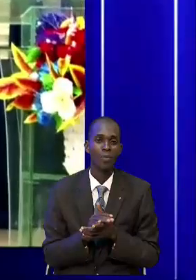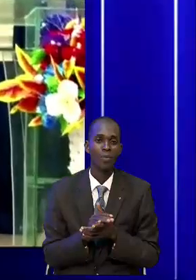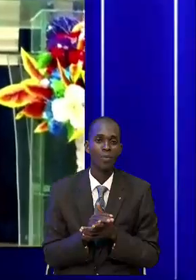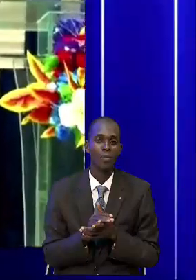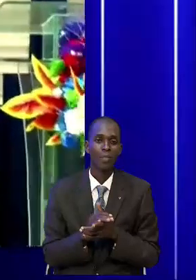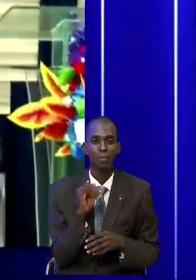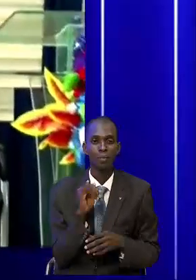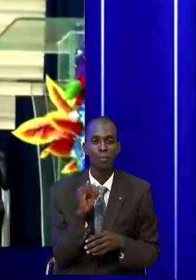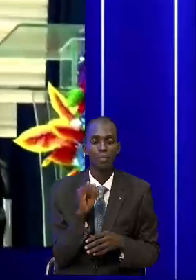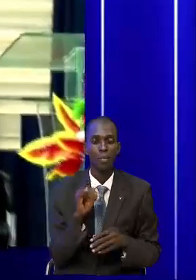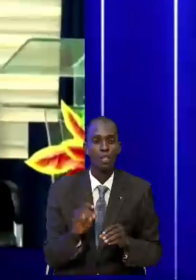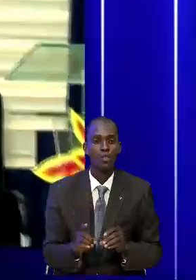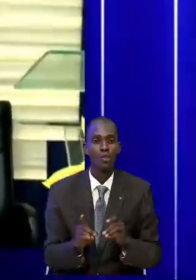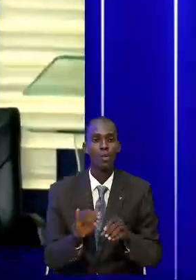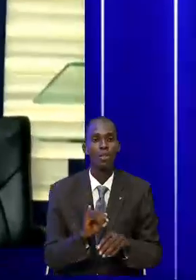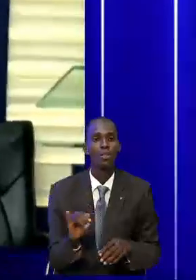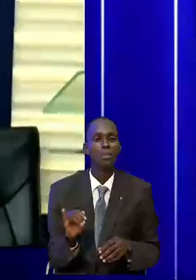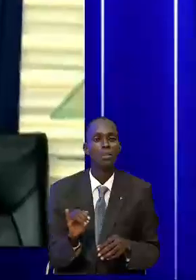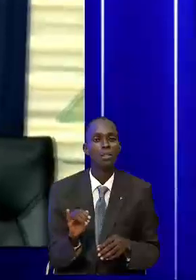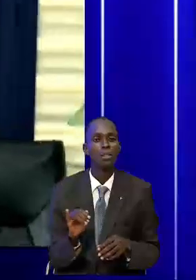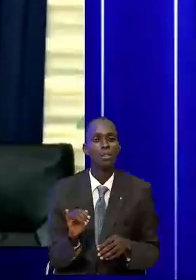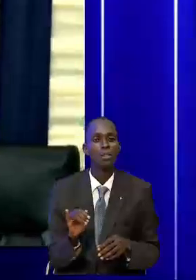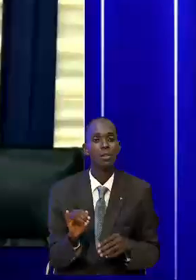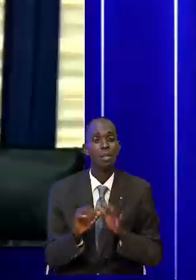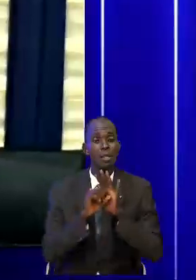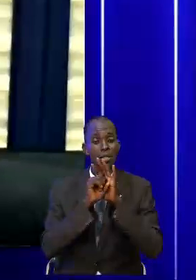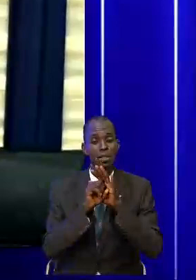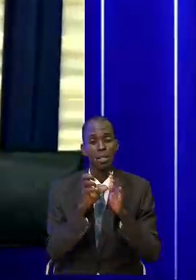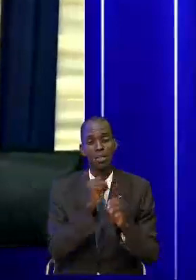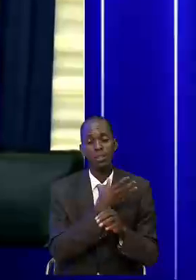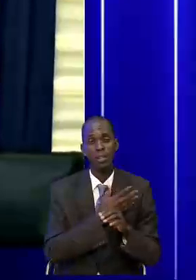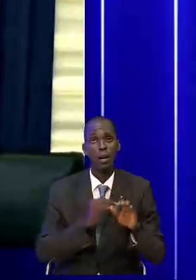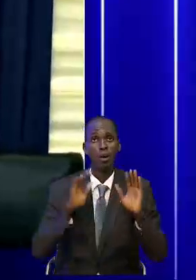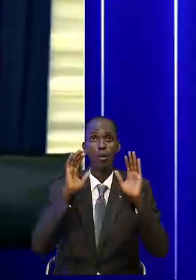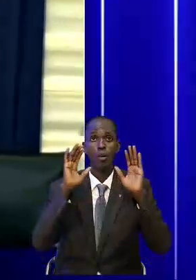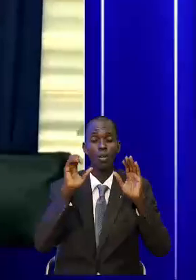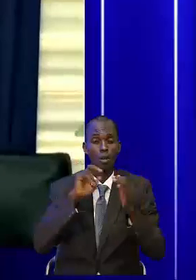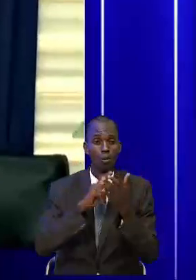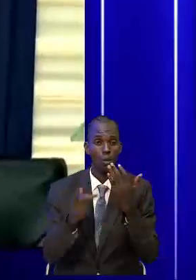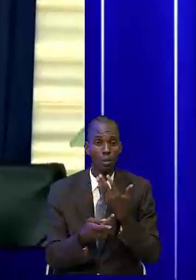Lord. My testimony is going like that. During